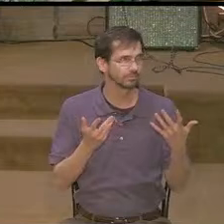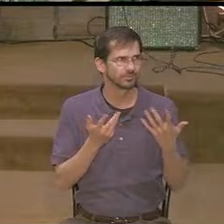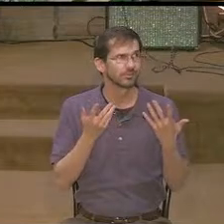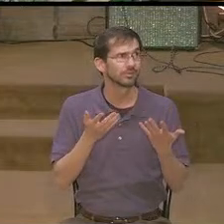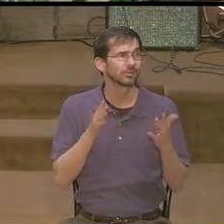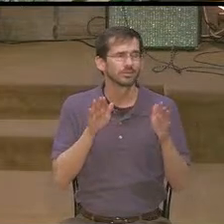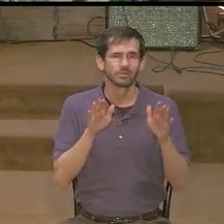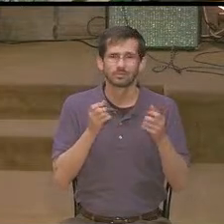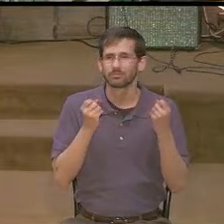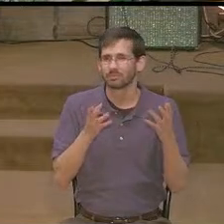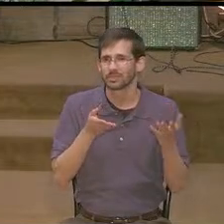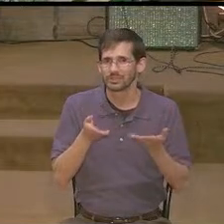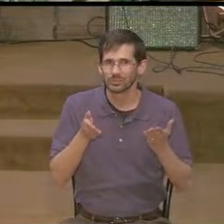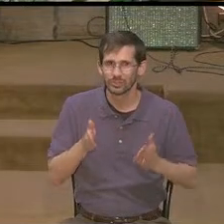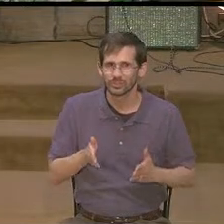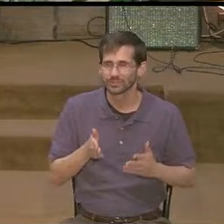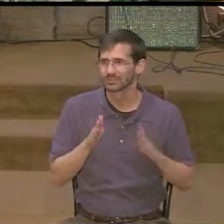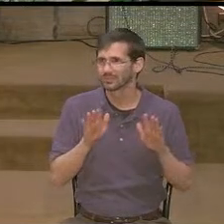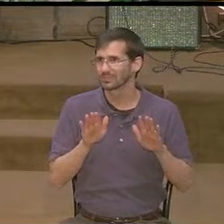servants.